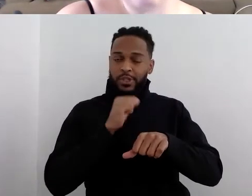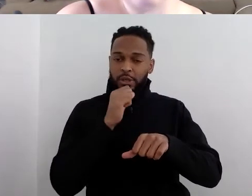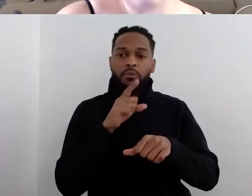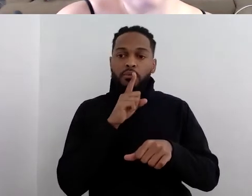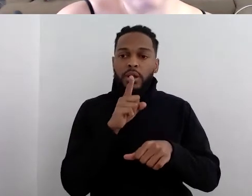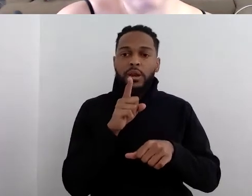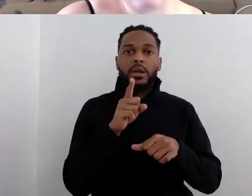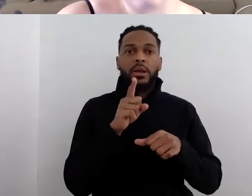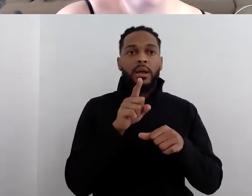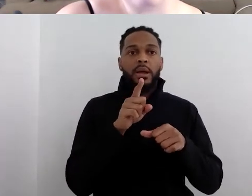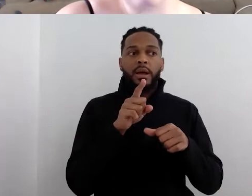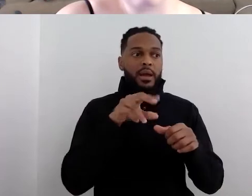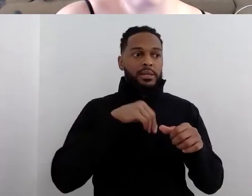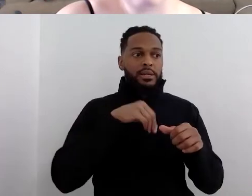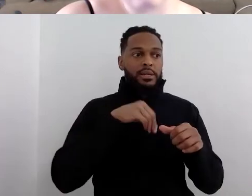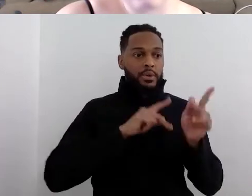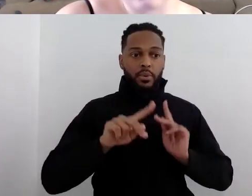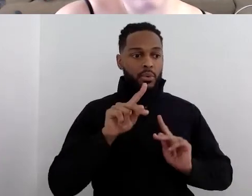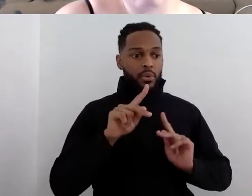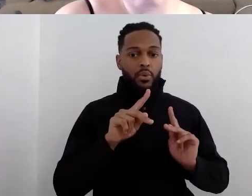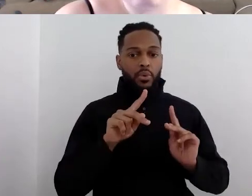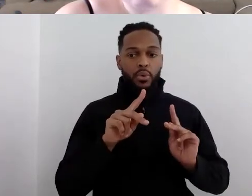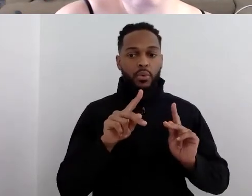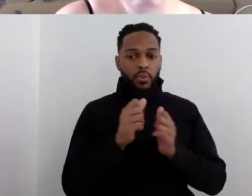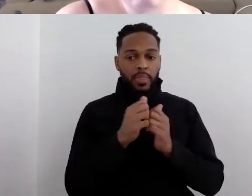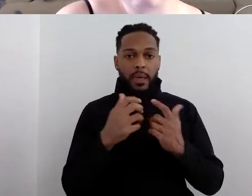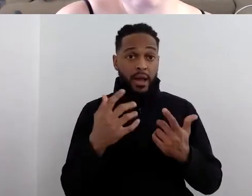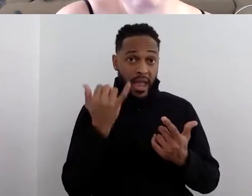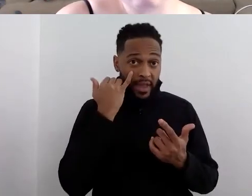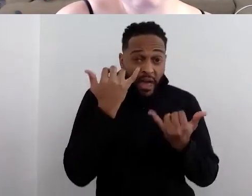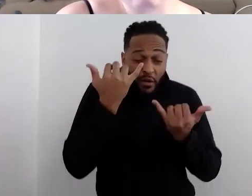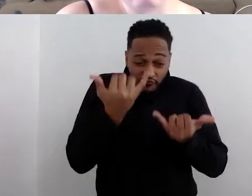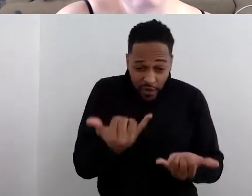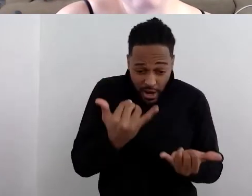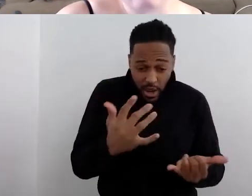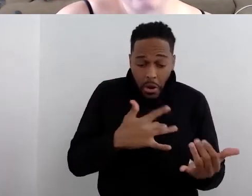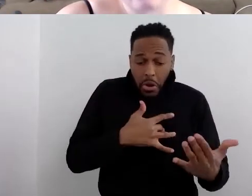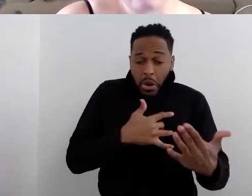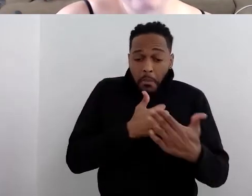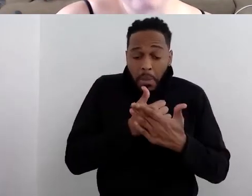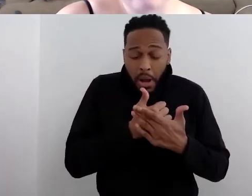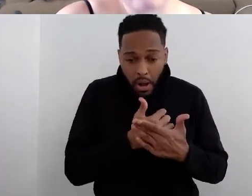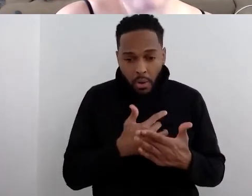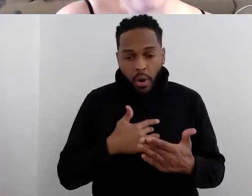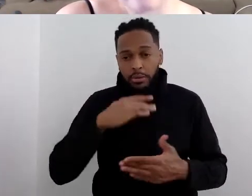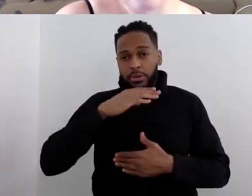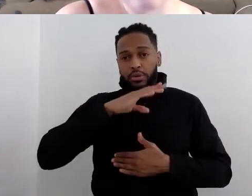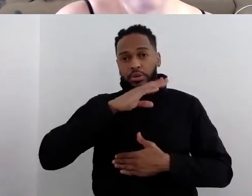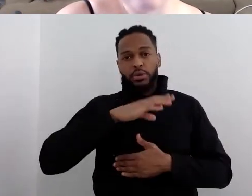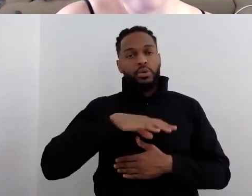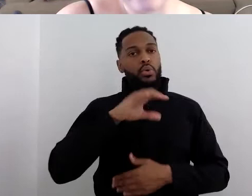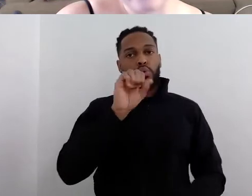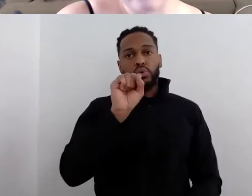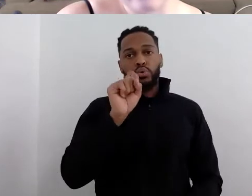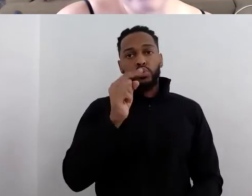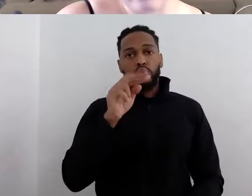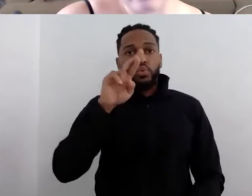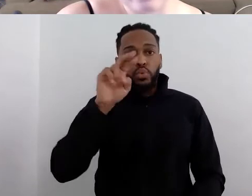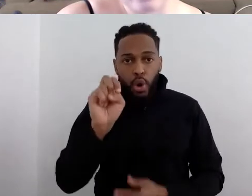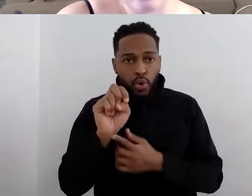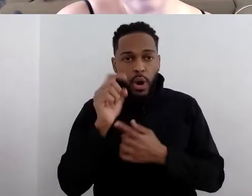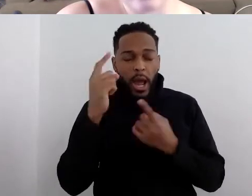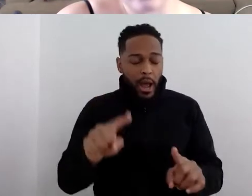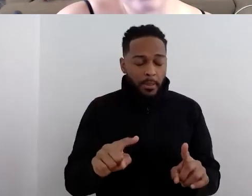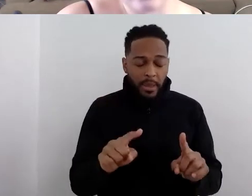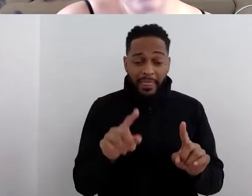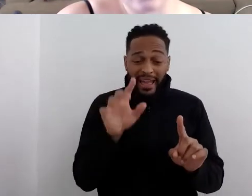actively having a heart attack, actively having a stroke, dying in that moment. Otherwise, the care was delayed. And